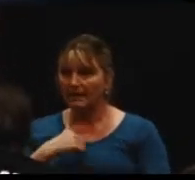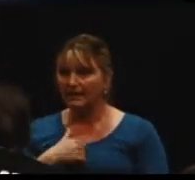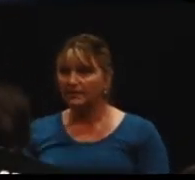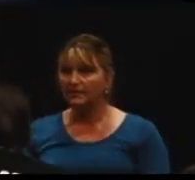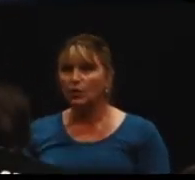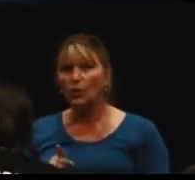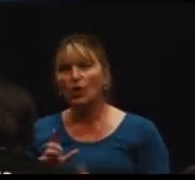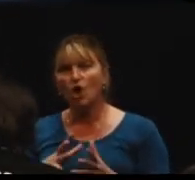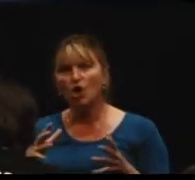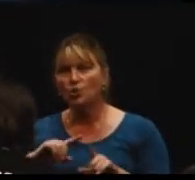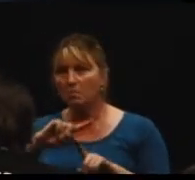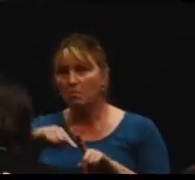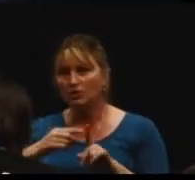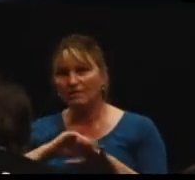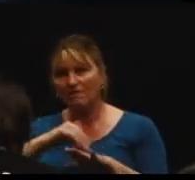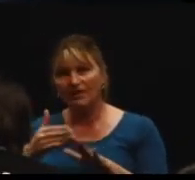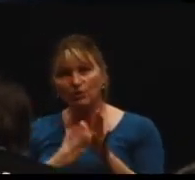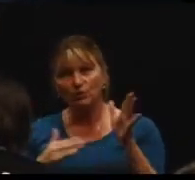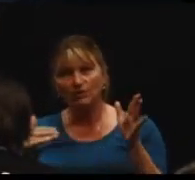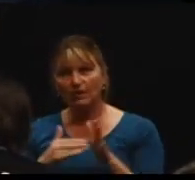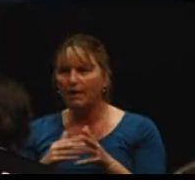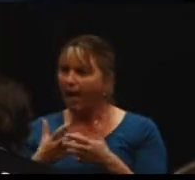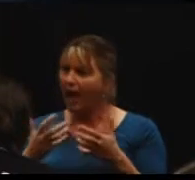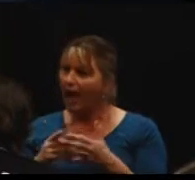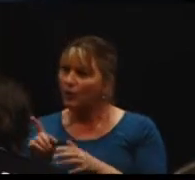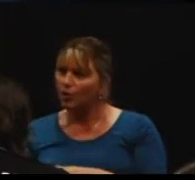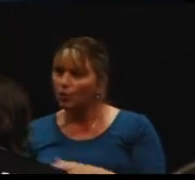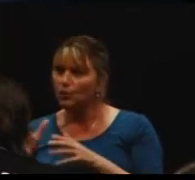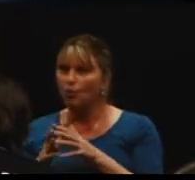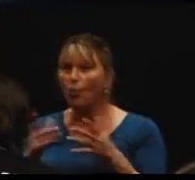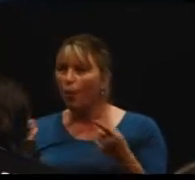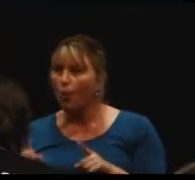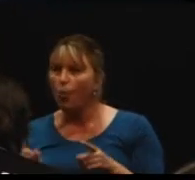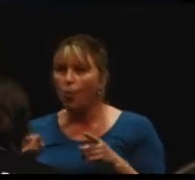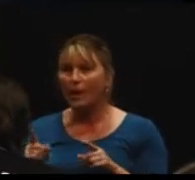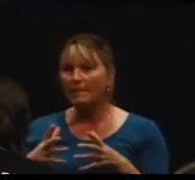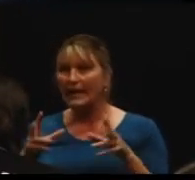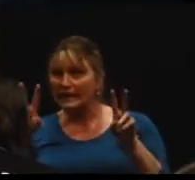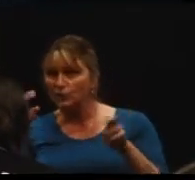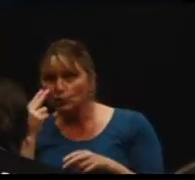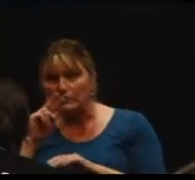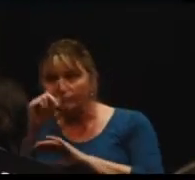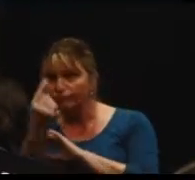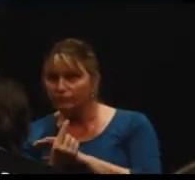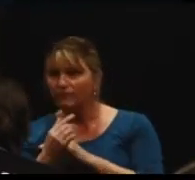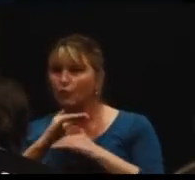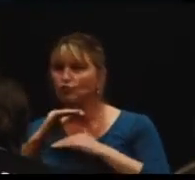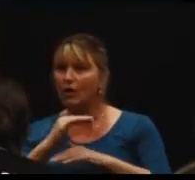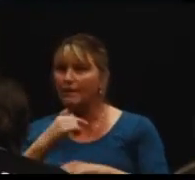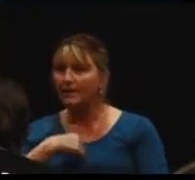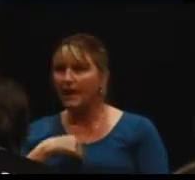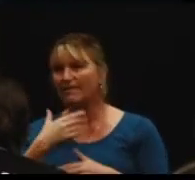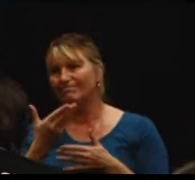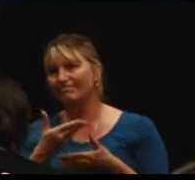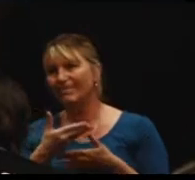It's had a huge positive impact on New Zealand, but how are you going to... what are the big issues that you see for TradeMe and for New Zealand economy in